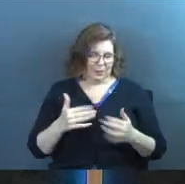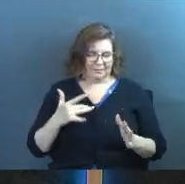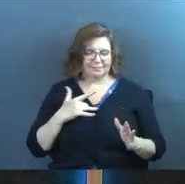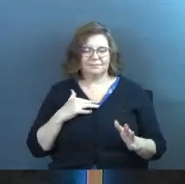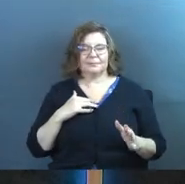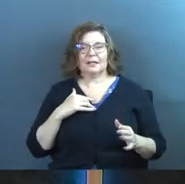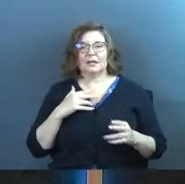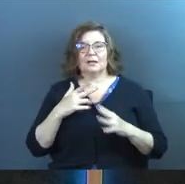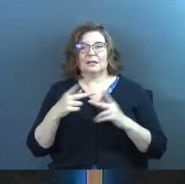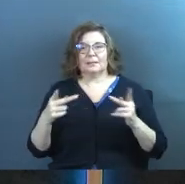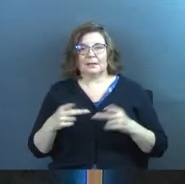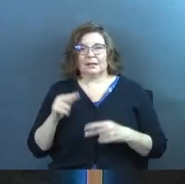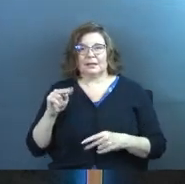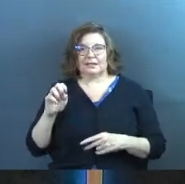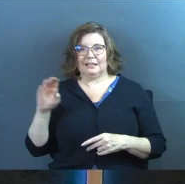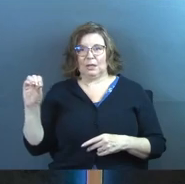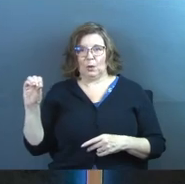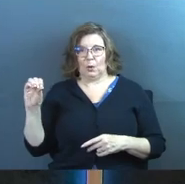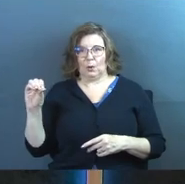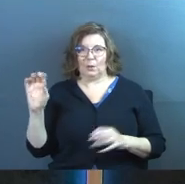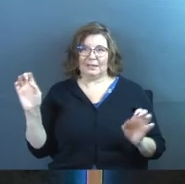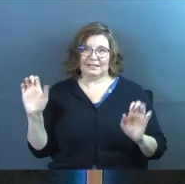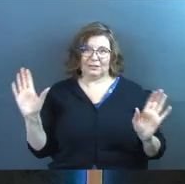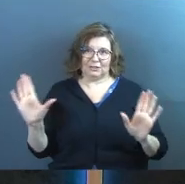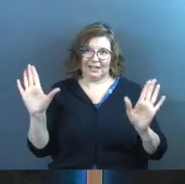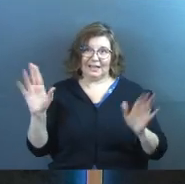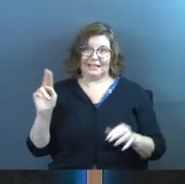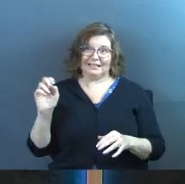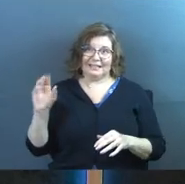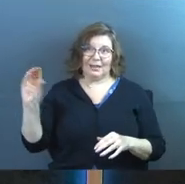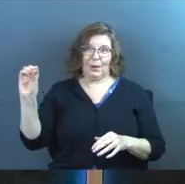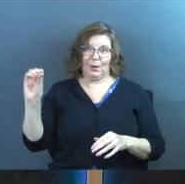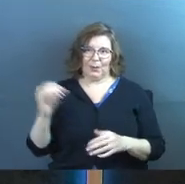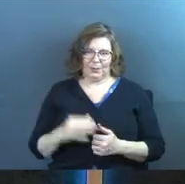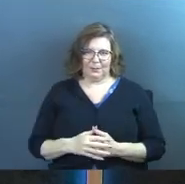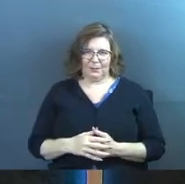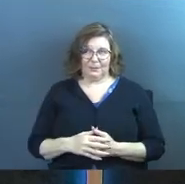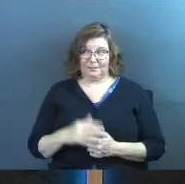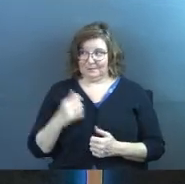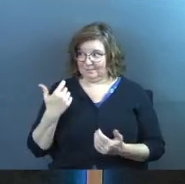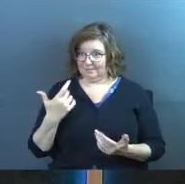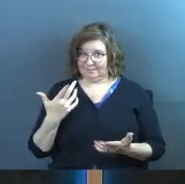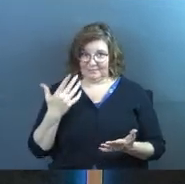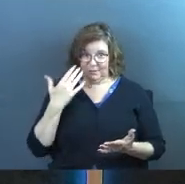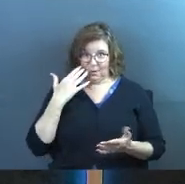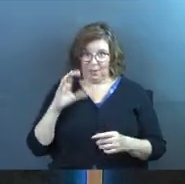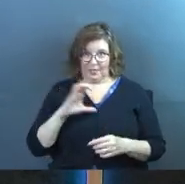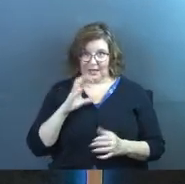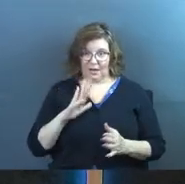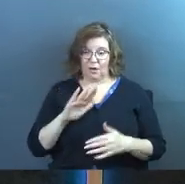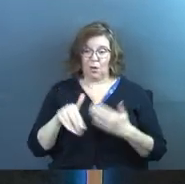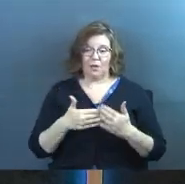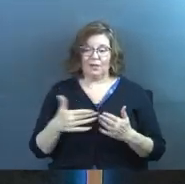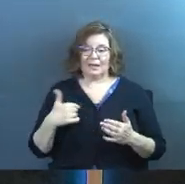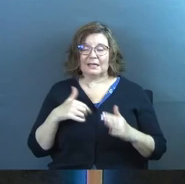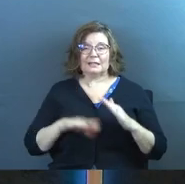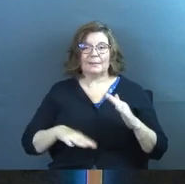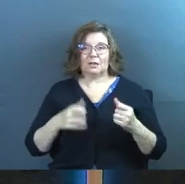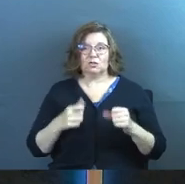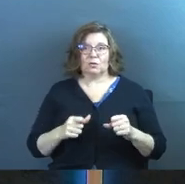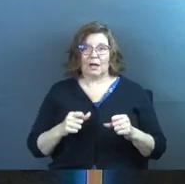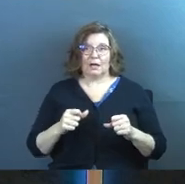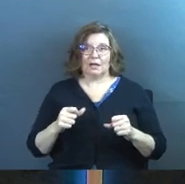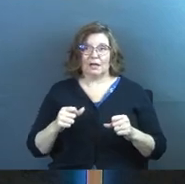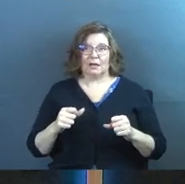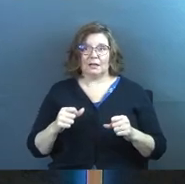there's this spot with Neo. I'm going to take you to Neo. It's Easter Sunday. Neo, are you there? And in the whole thing, he's basically trying